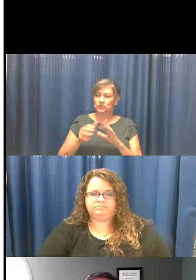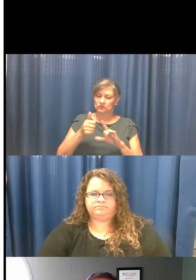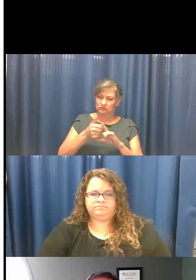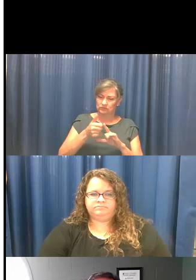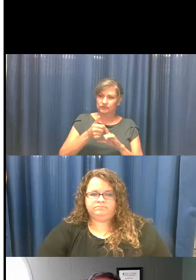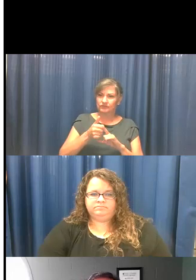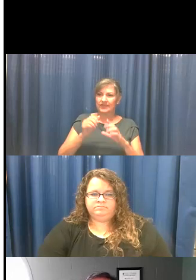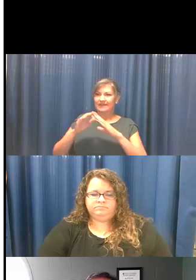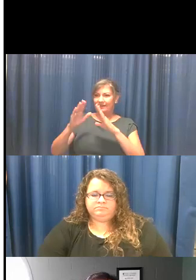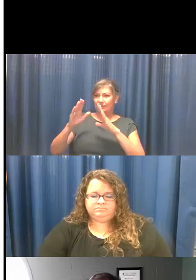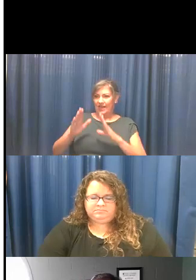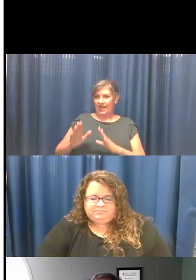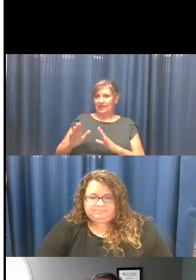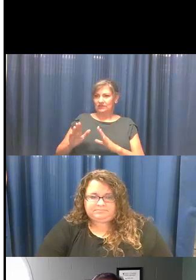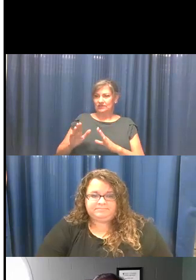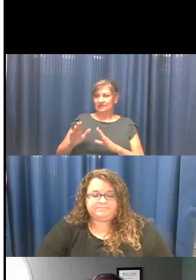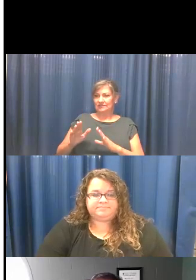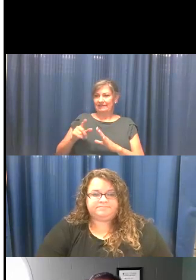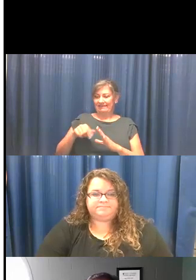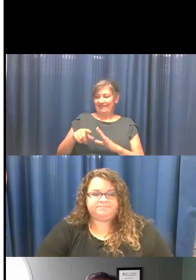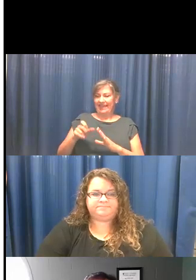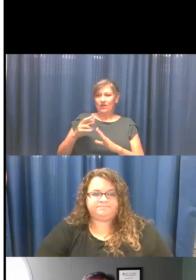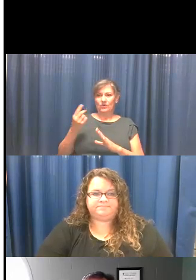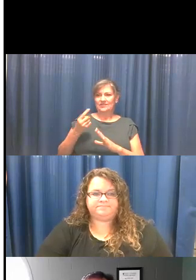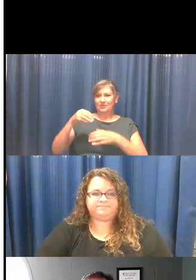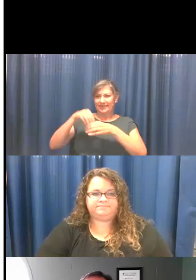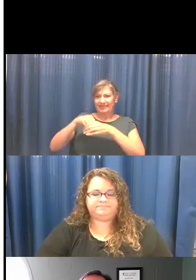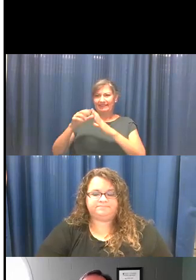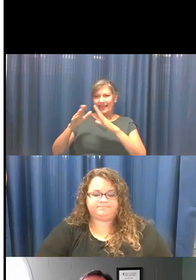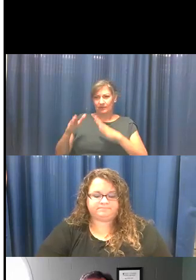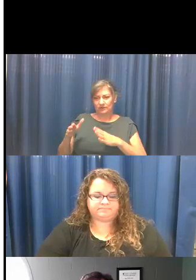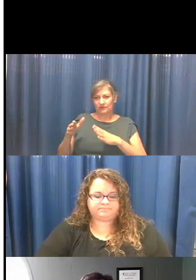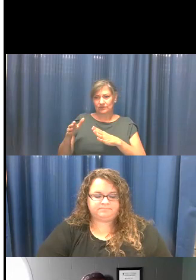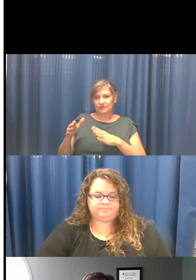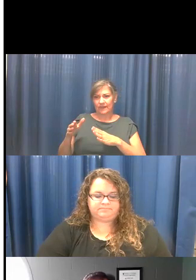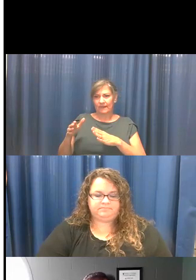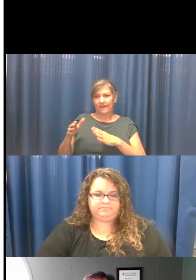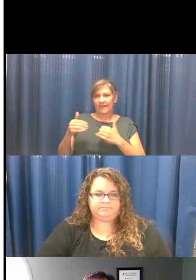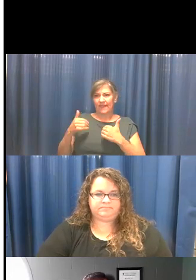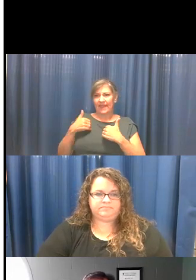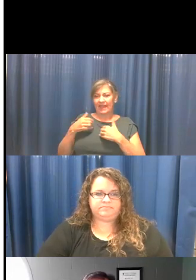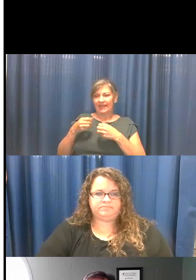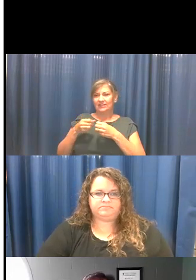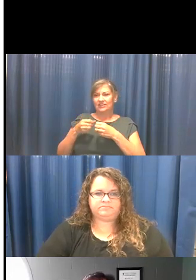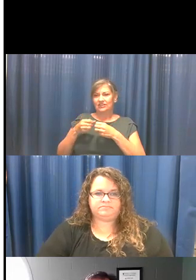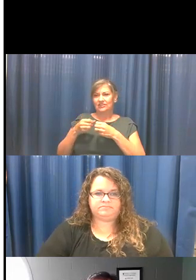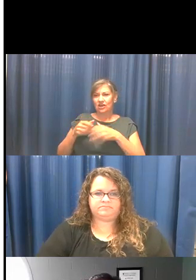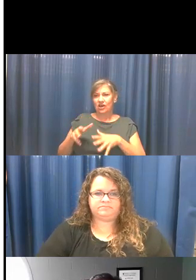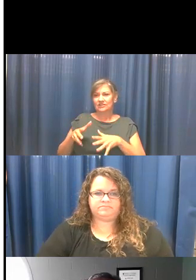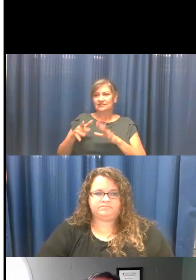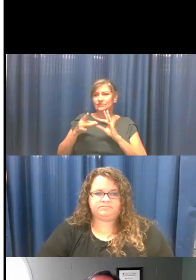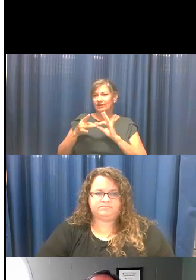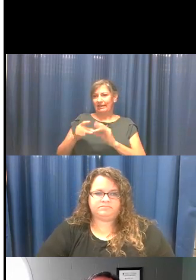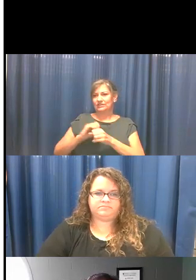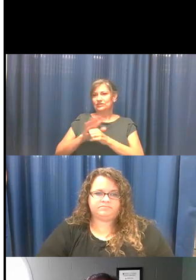whose household, either they or somebody in their immediate household, had lost because of COVID. So